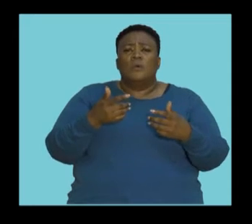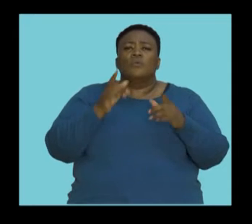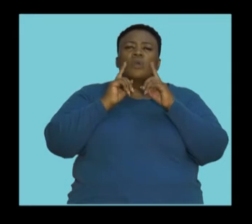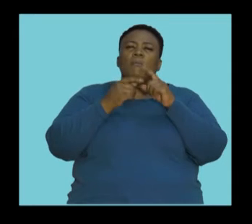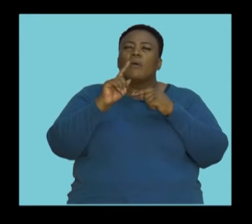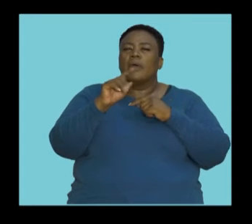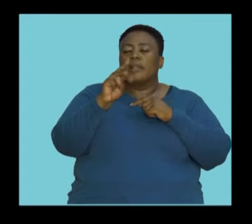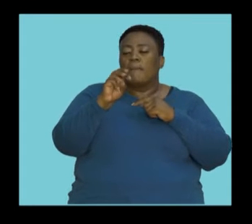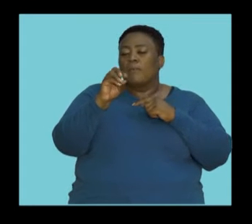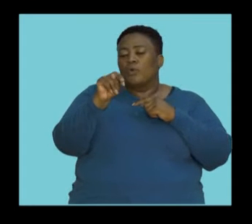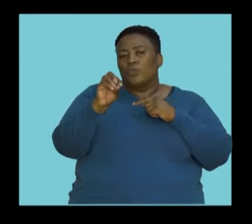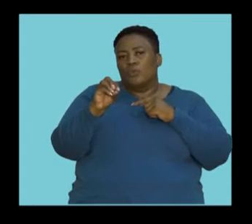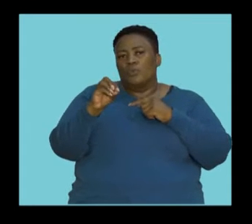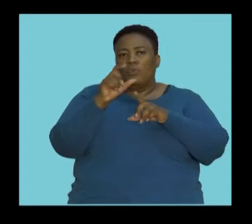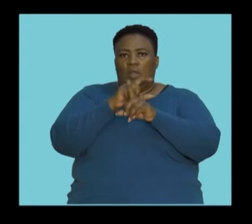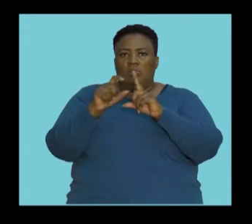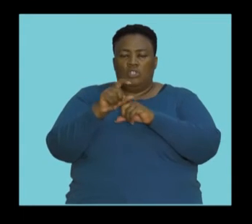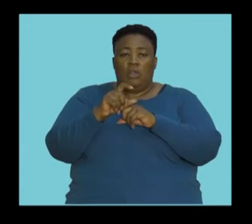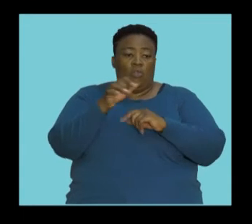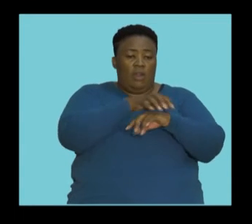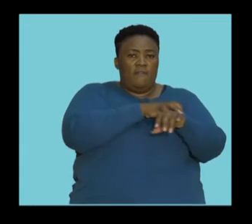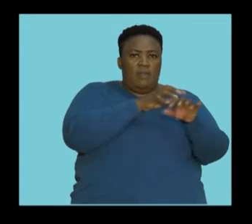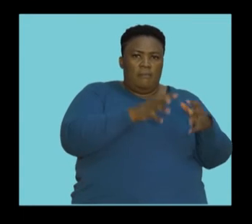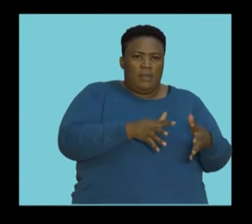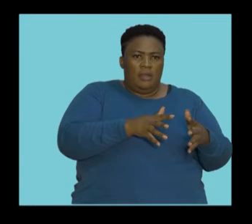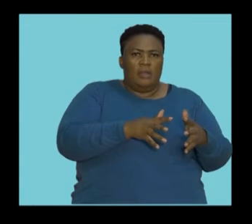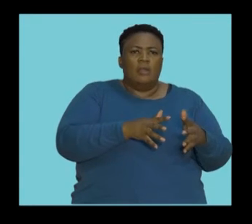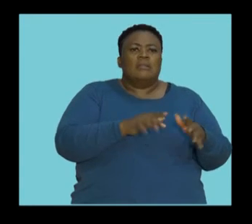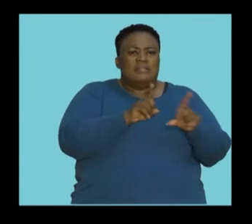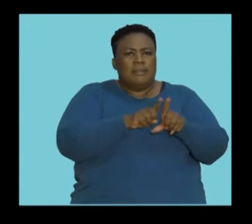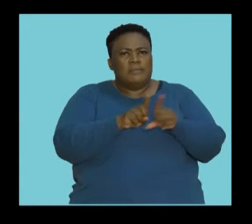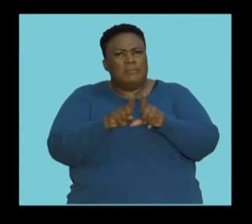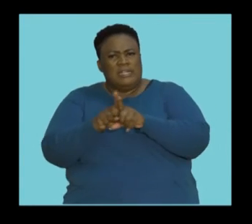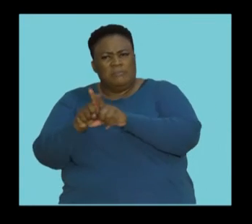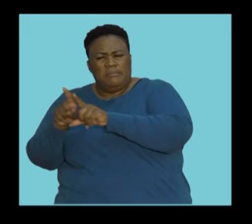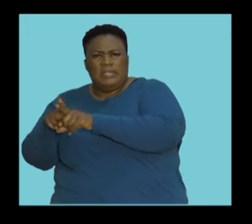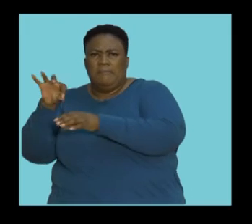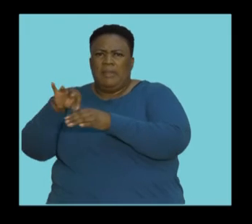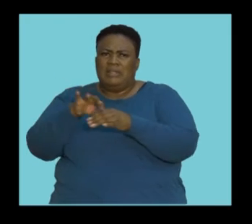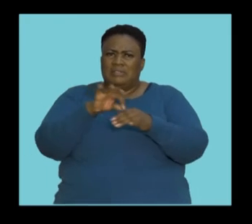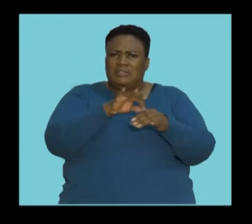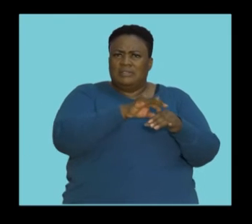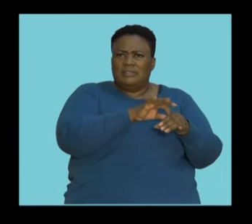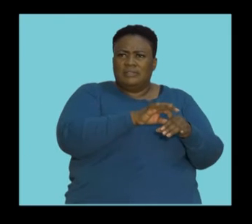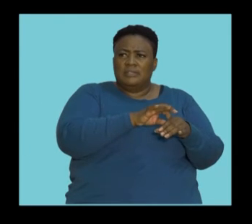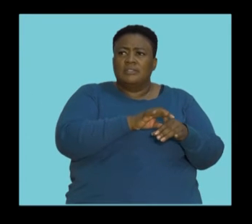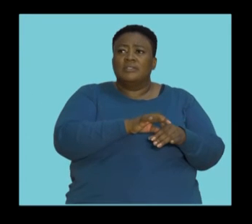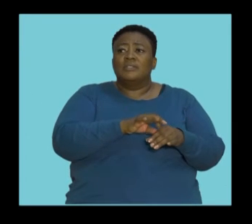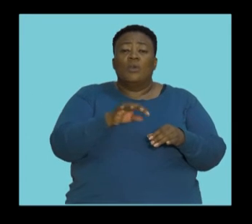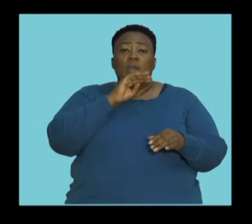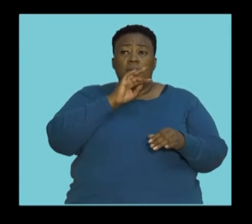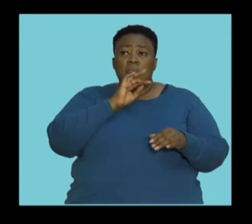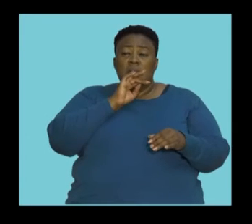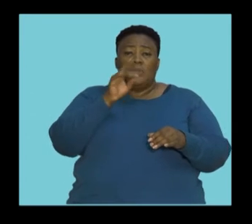of monoculture, where a farmer is producing the same crop for several seasons. And monoculture has been led to